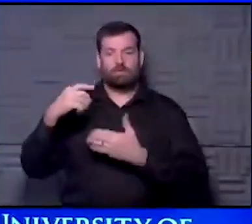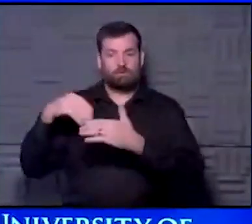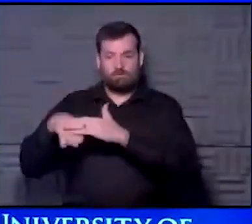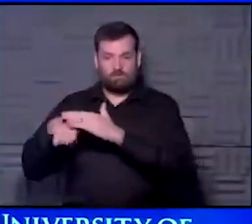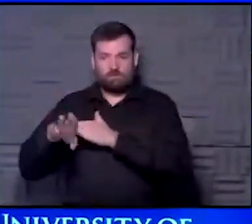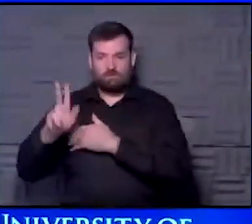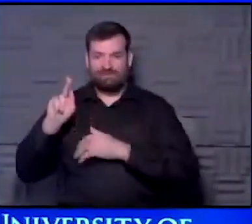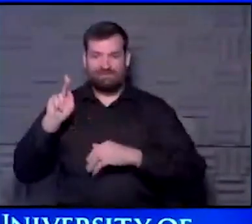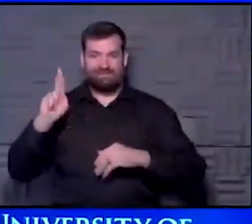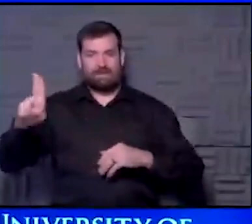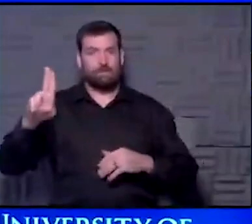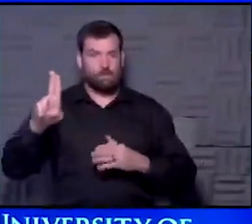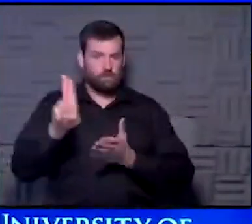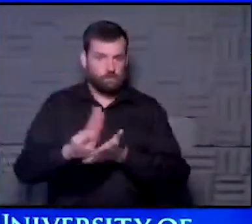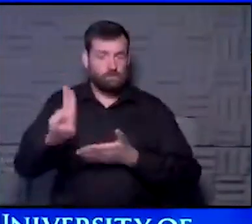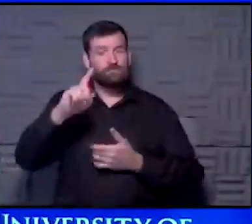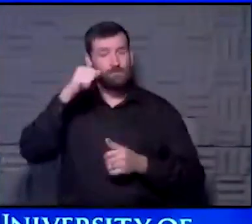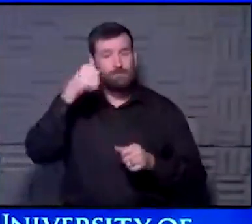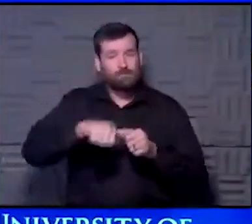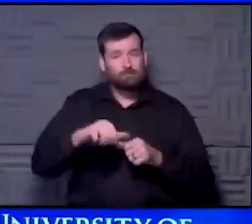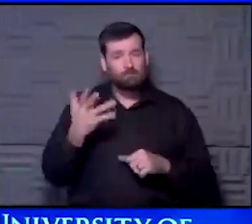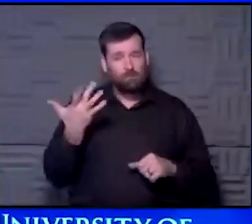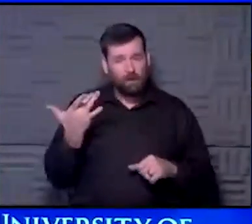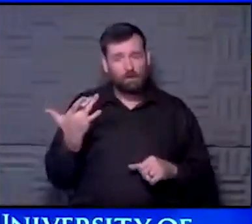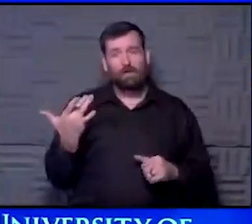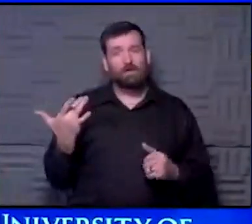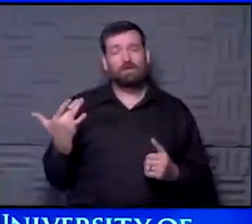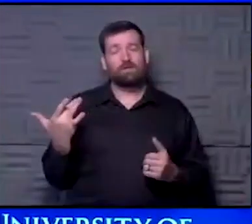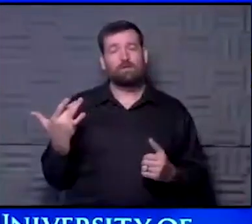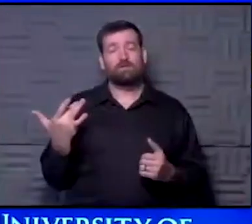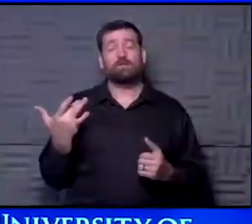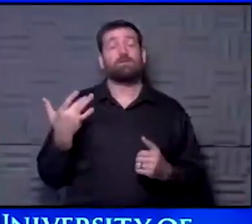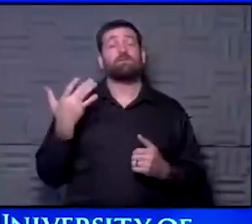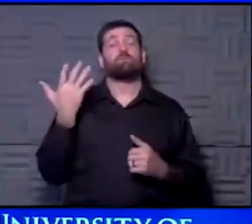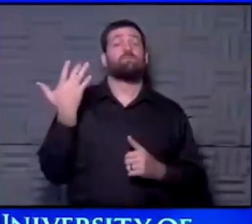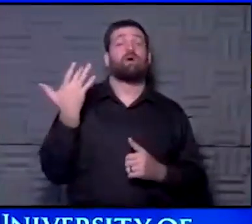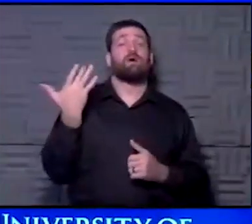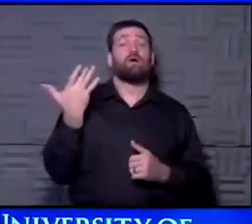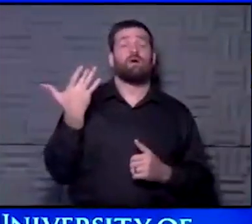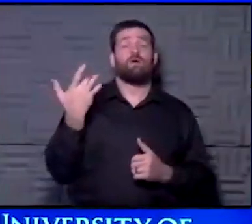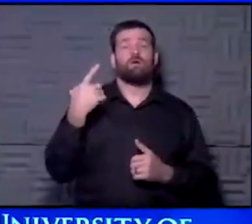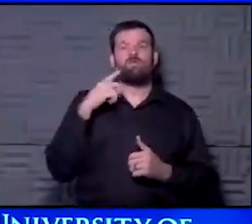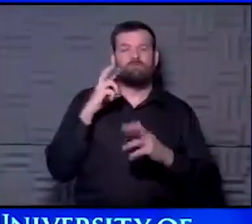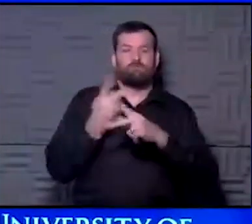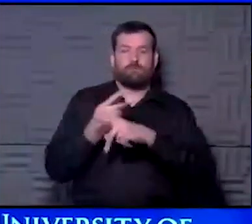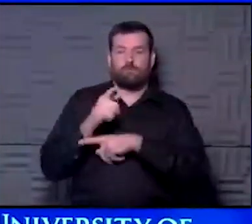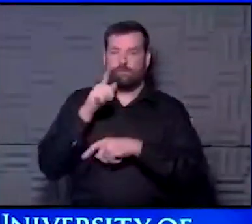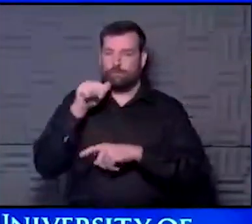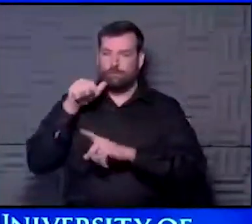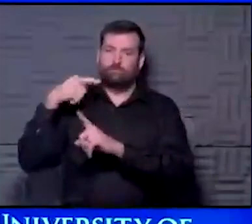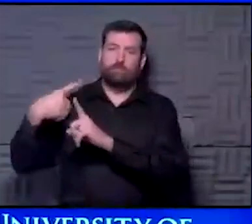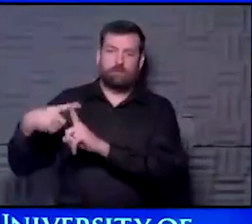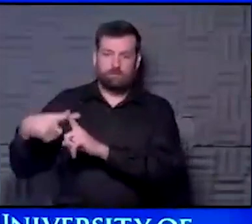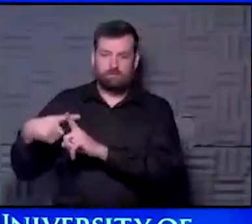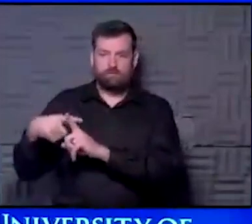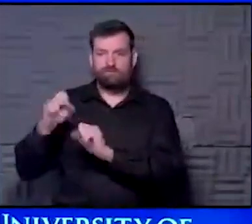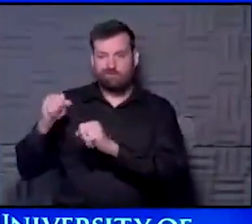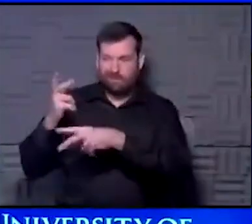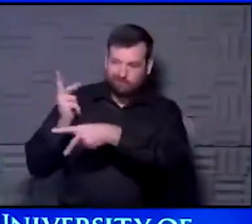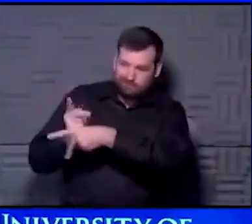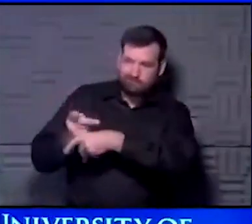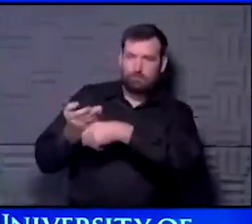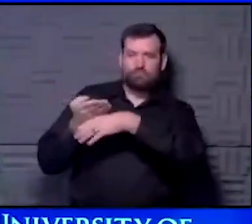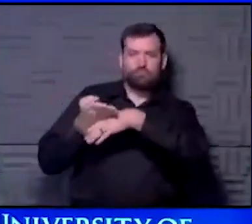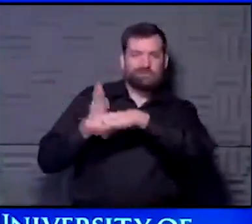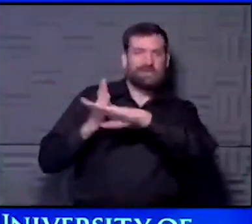KU. Yeah. And remember the reason we did that? Mm-hmm. The reason we did that was to figure out who was positive so we could help protect the